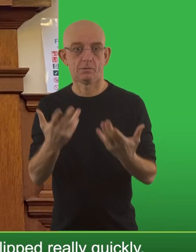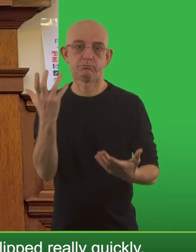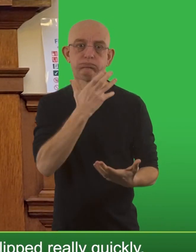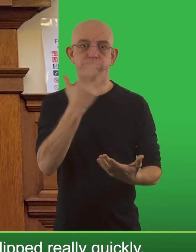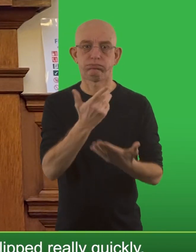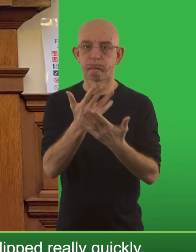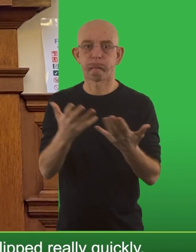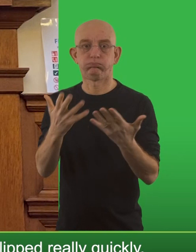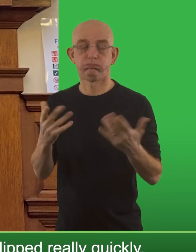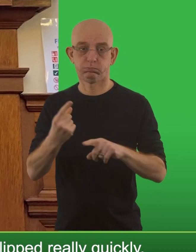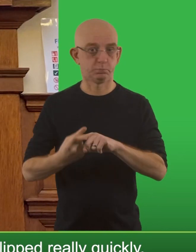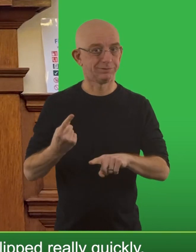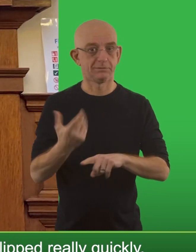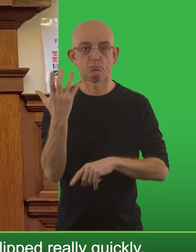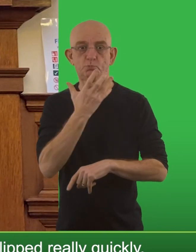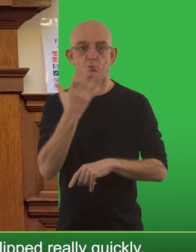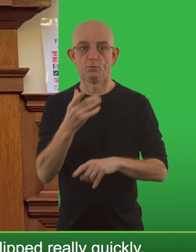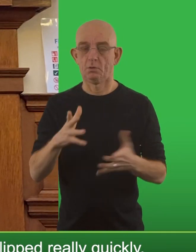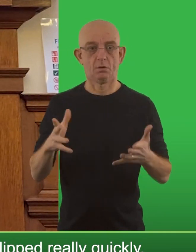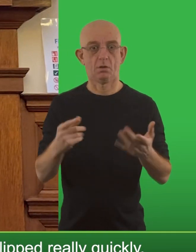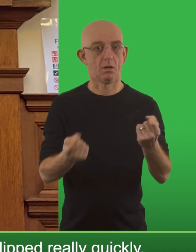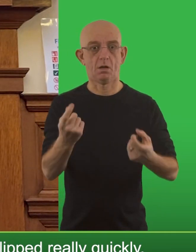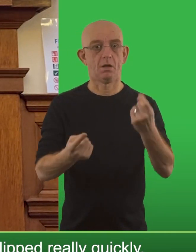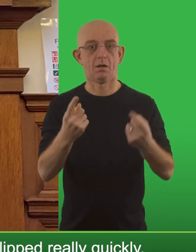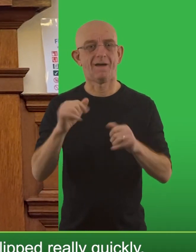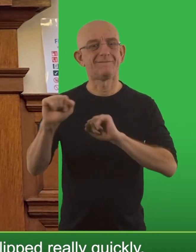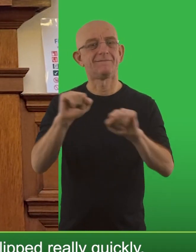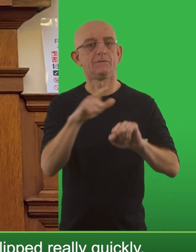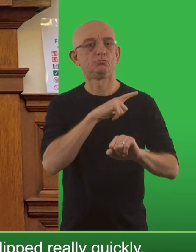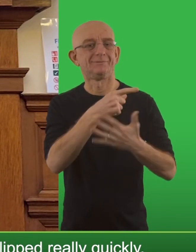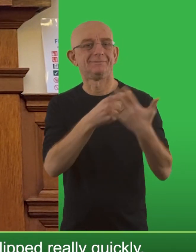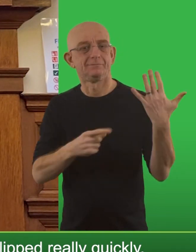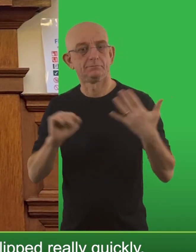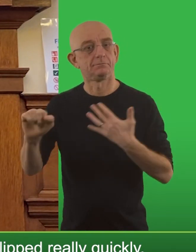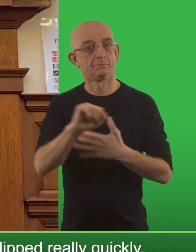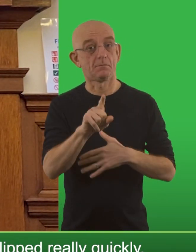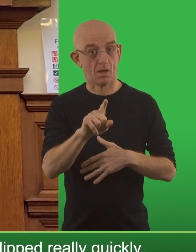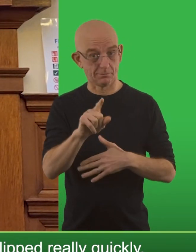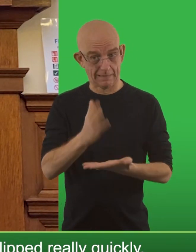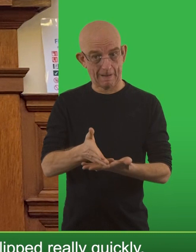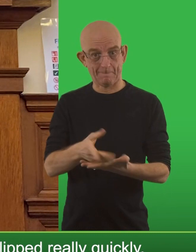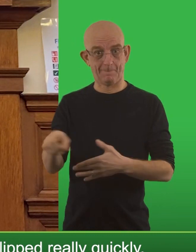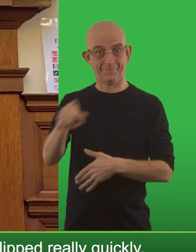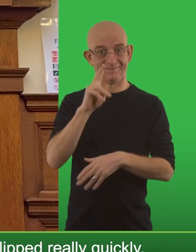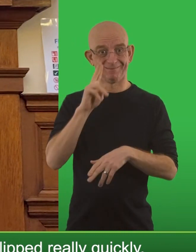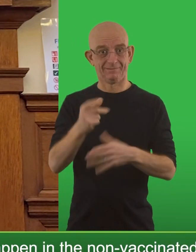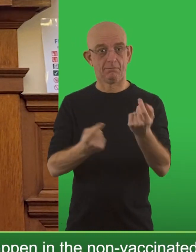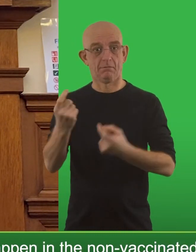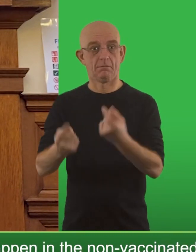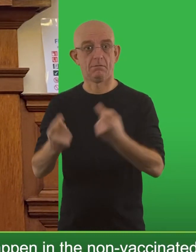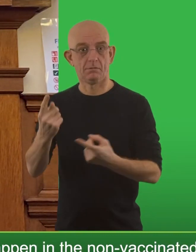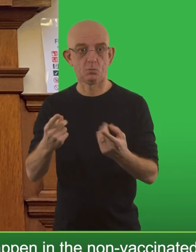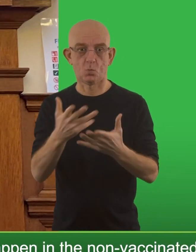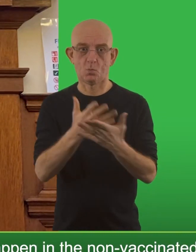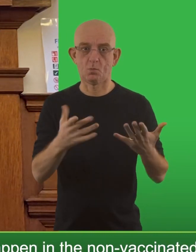That happened quick. It flipped really quickly. There are a number of country-specific reasons for that, but it is happening. So the